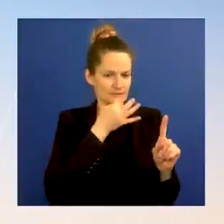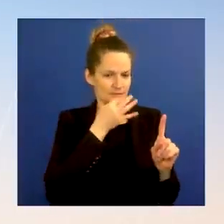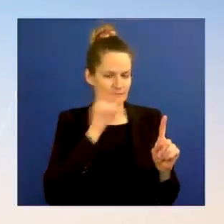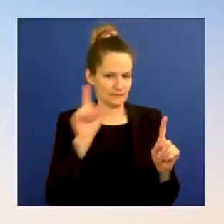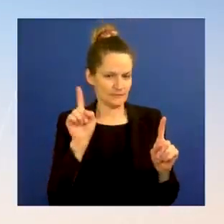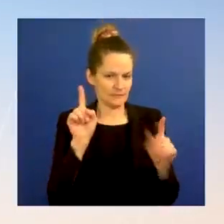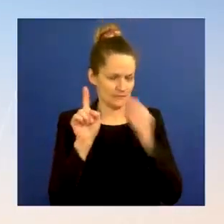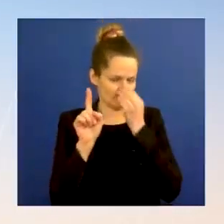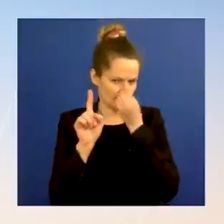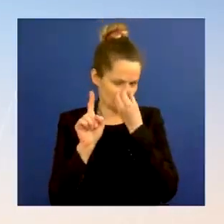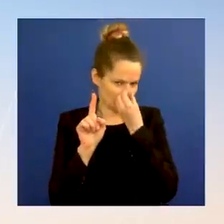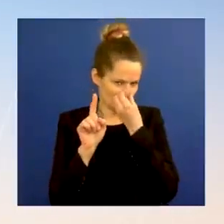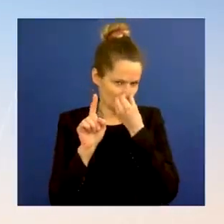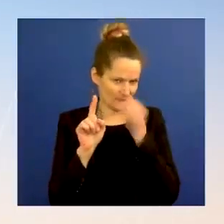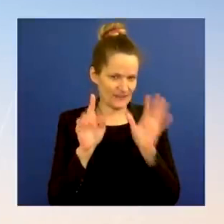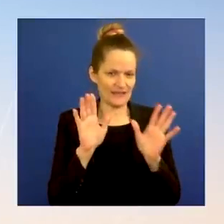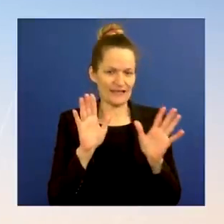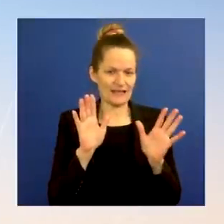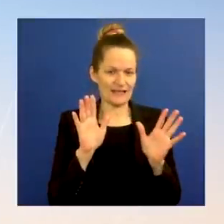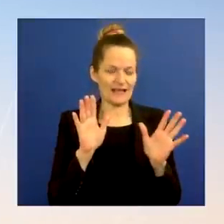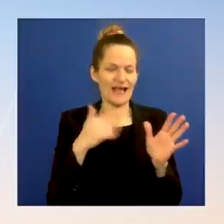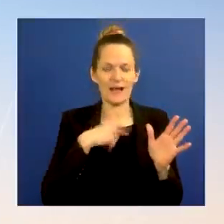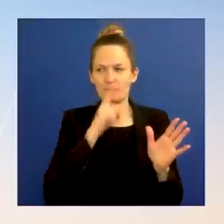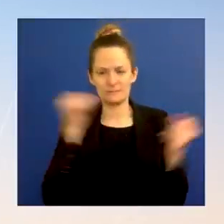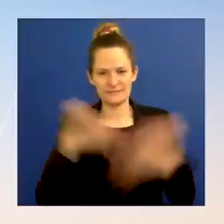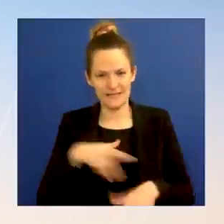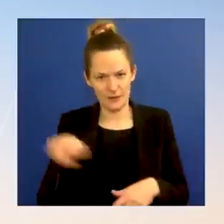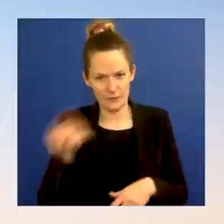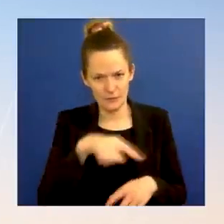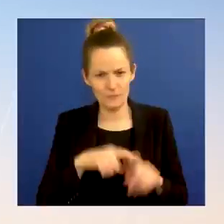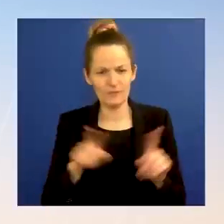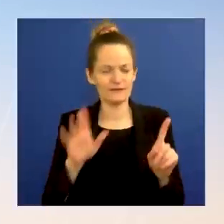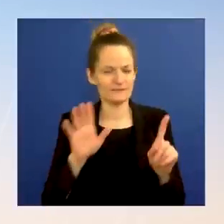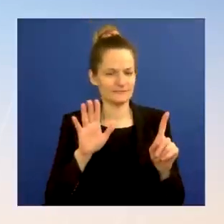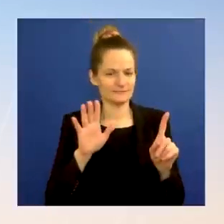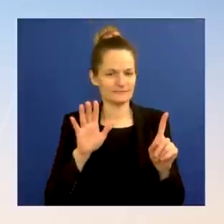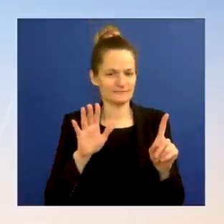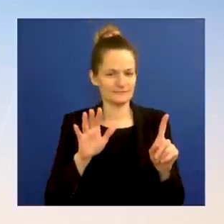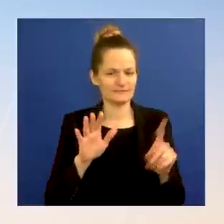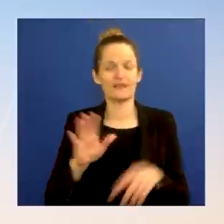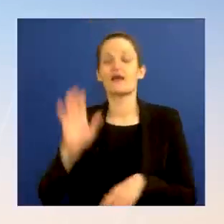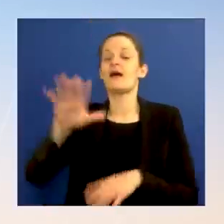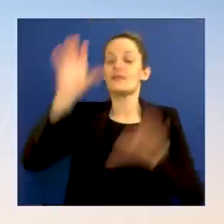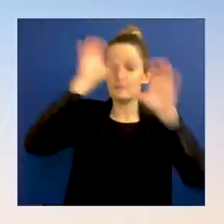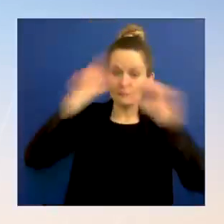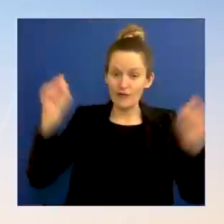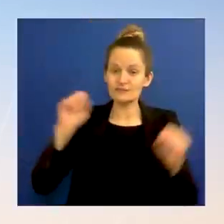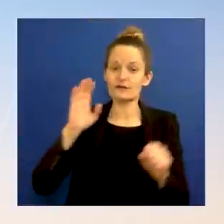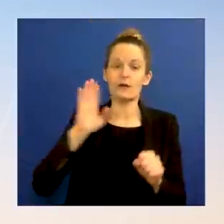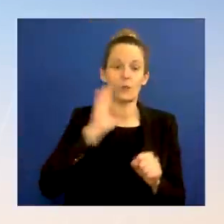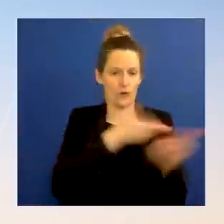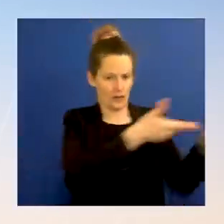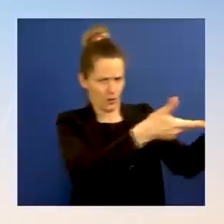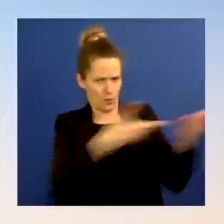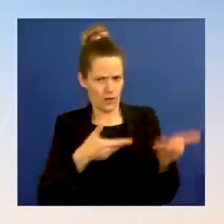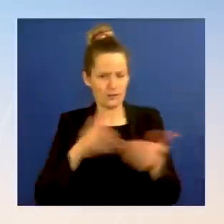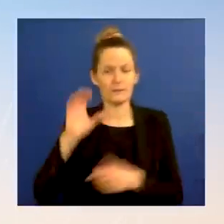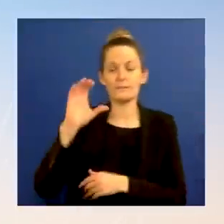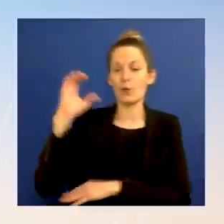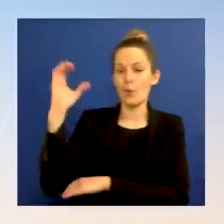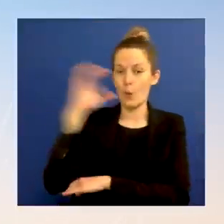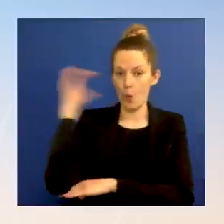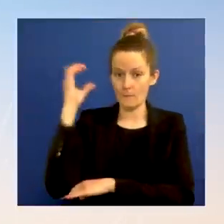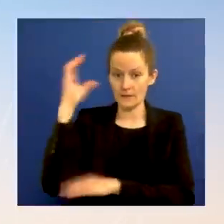anyone, the President will welcome the President of Colombia to the White House to celebrate 200 years of positive diplomatic relations